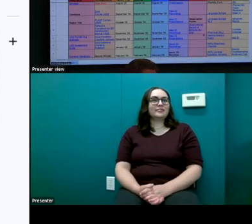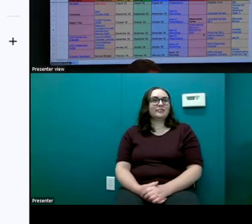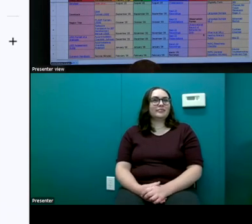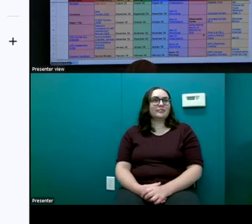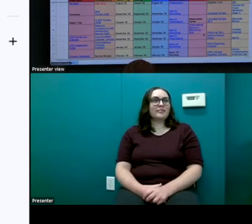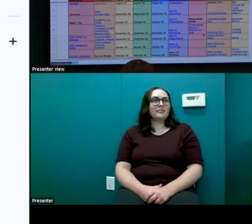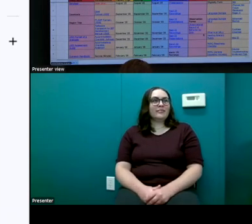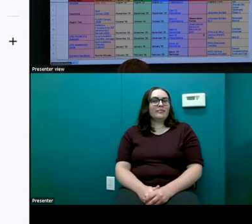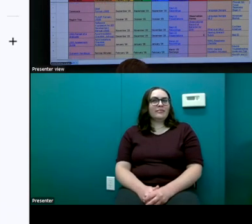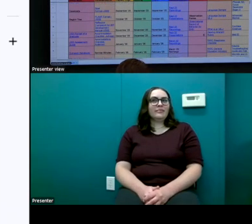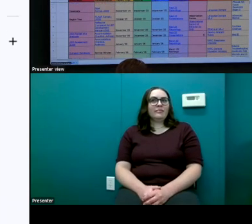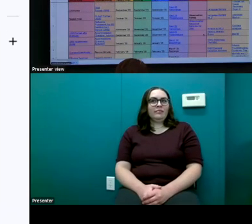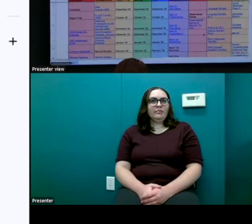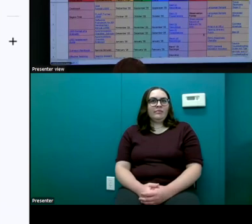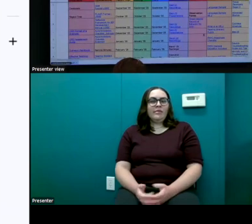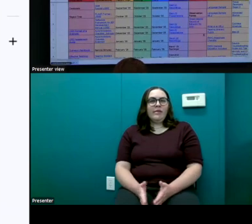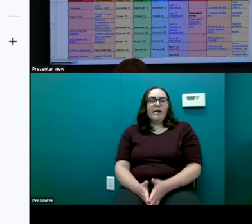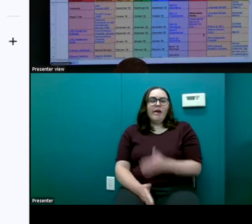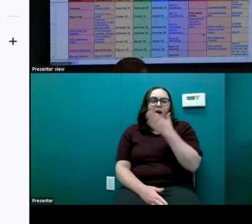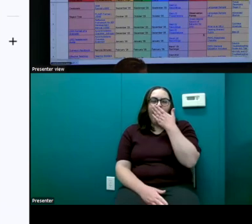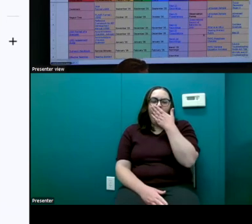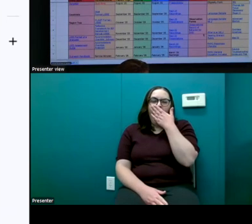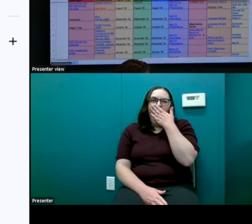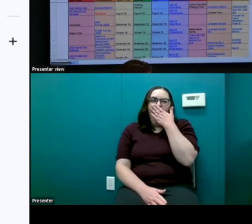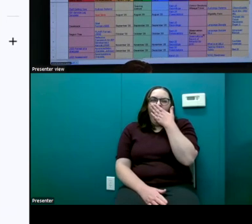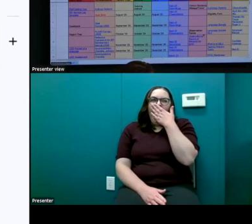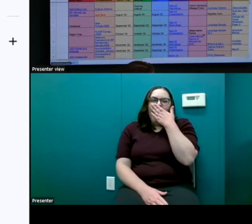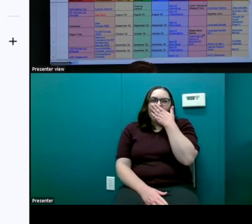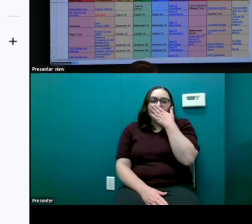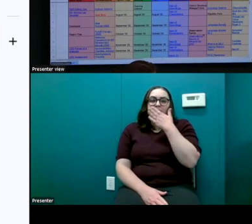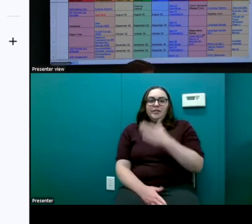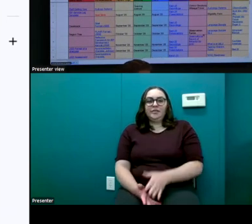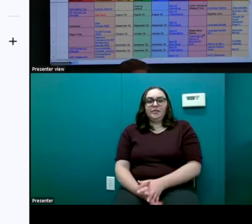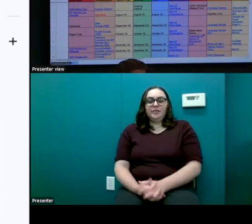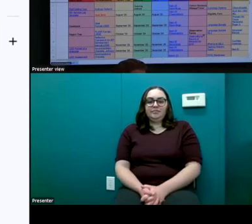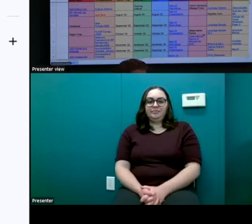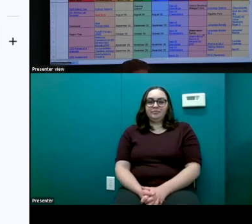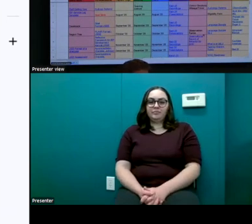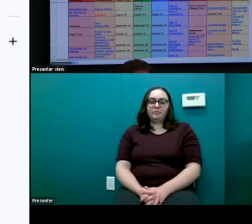Yeah. It's not that many came, but it was fun. It was fun. I guess.